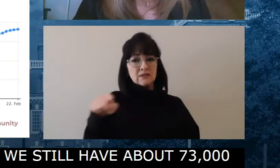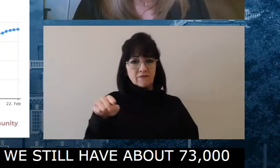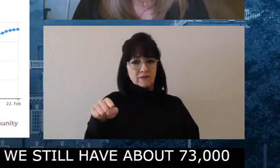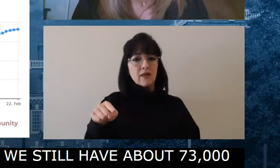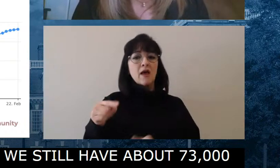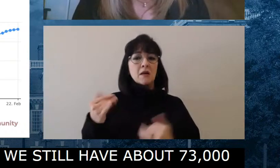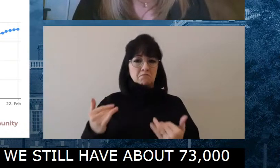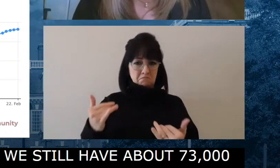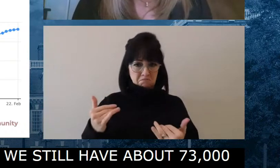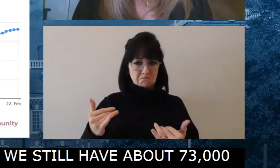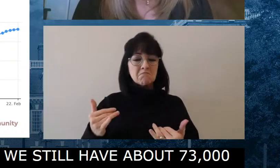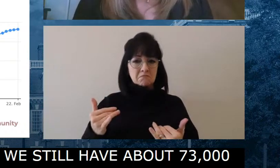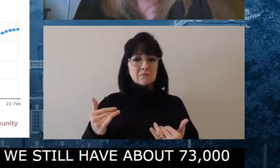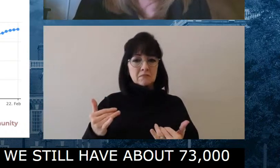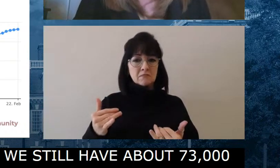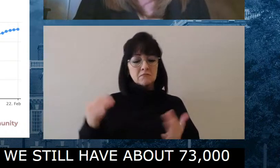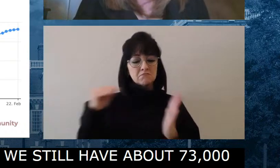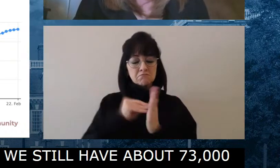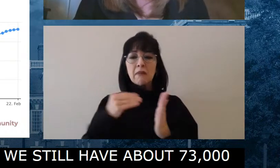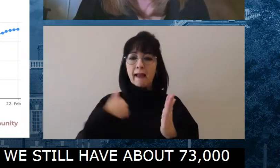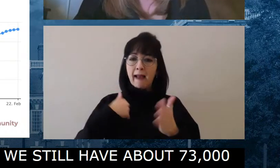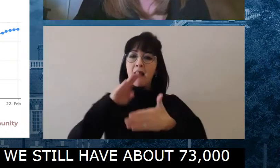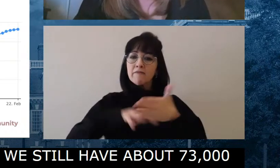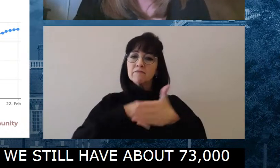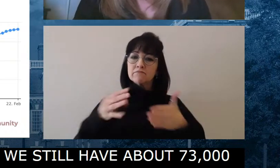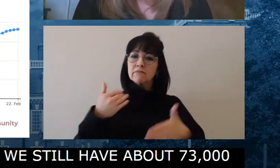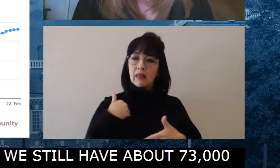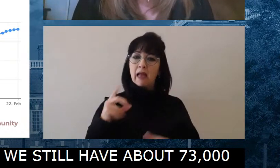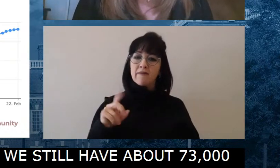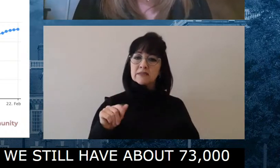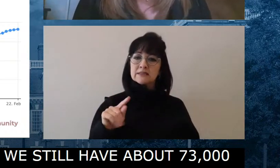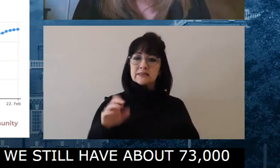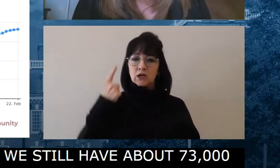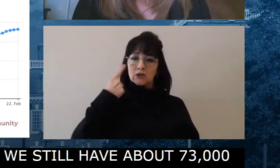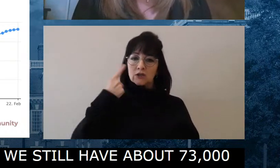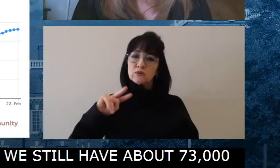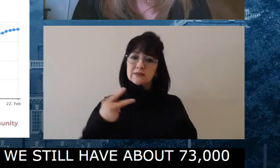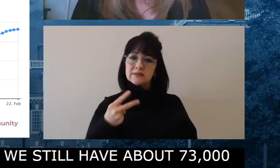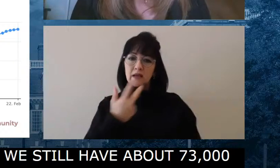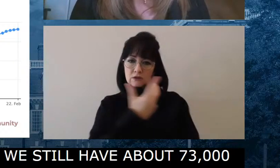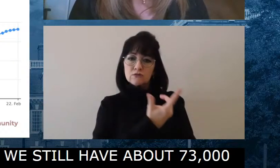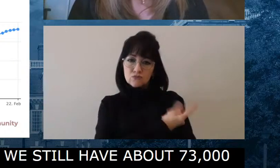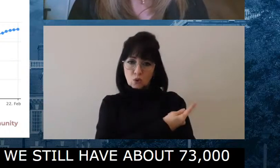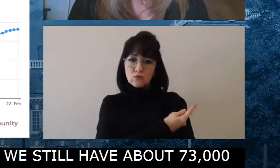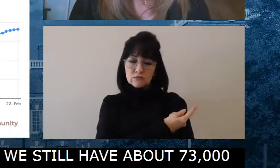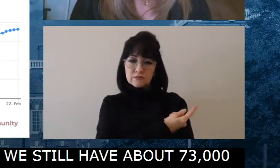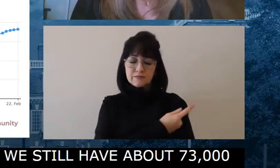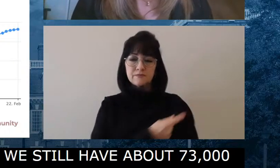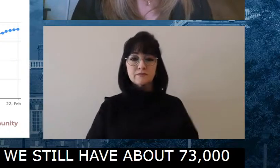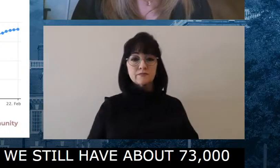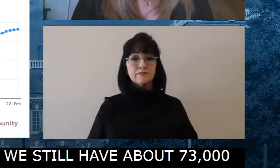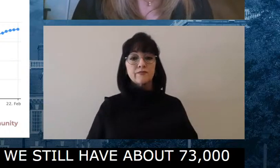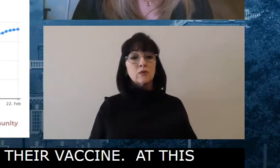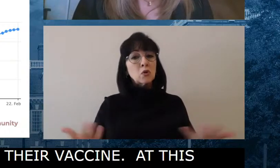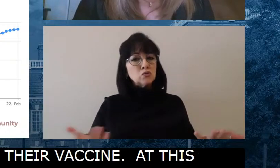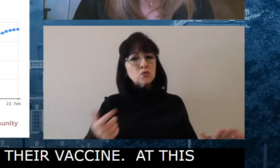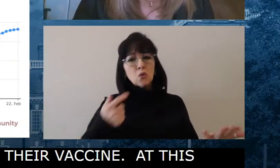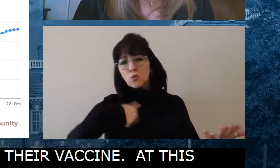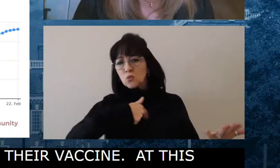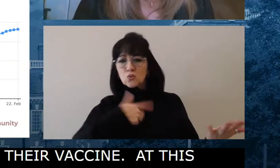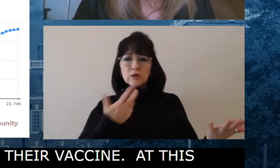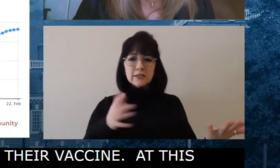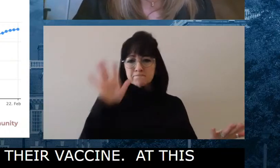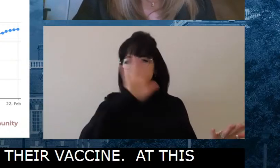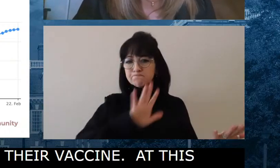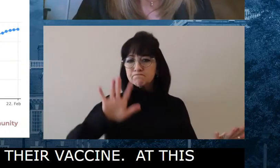second vaccine. So at this point, about 40% of people on the wait list have received their